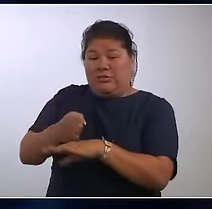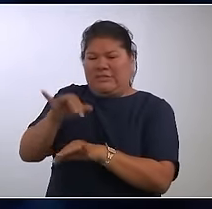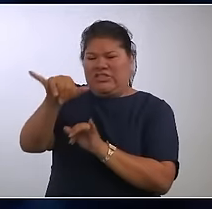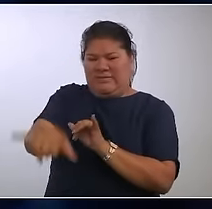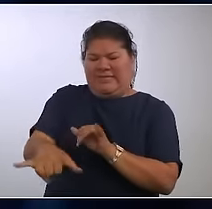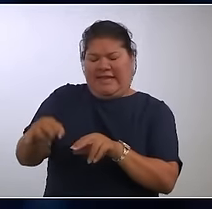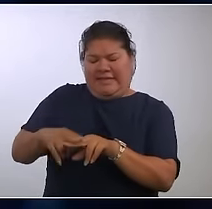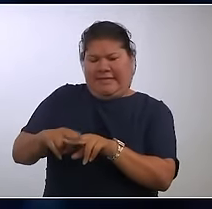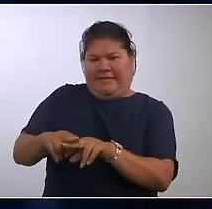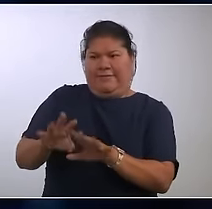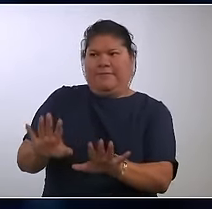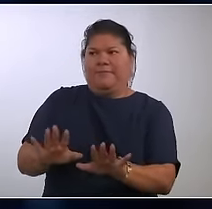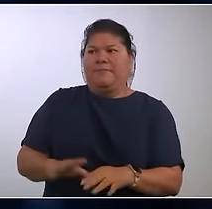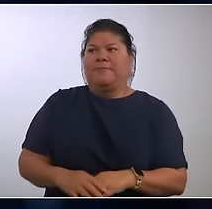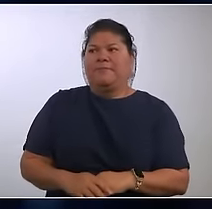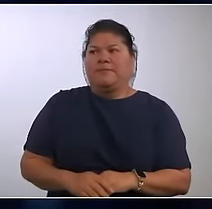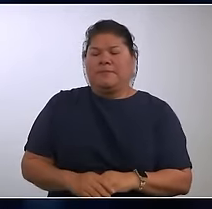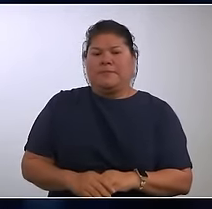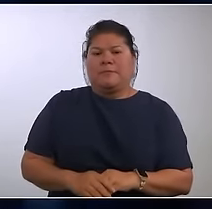bishops.